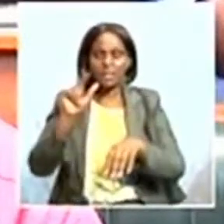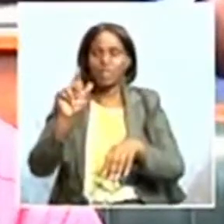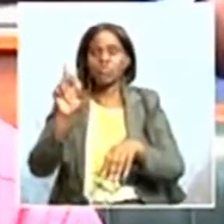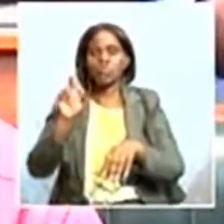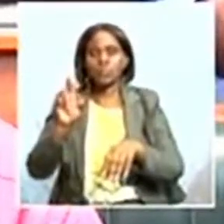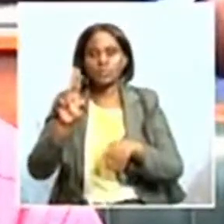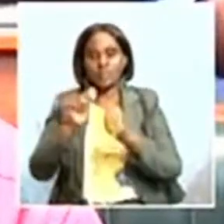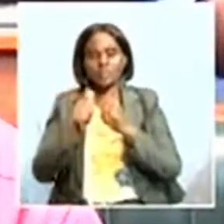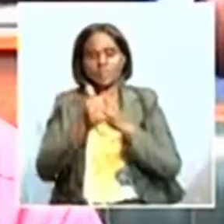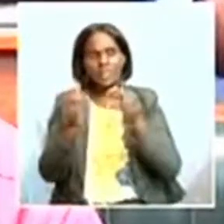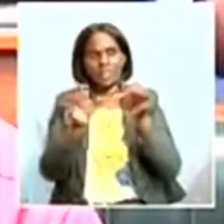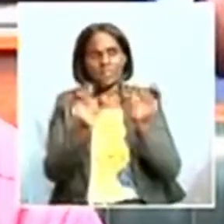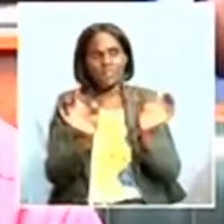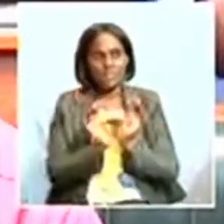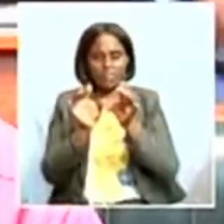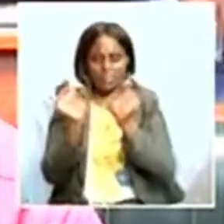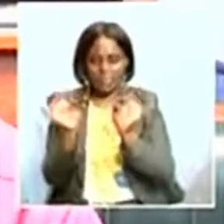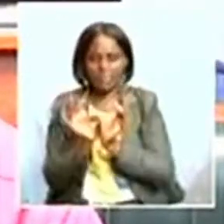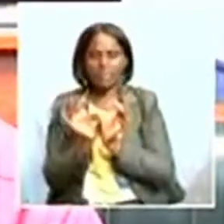Lumfunsa, and other constituencies.